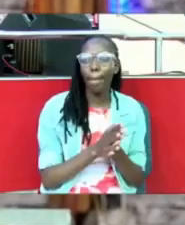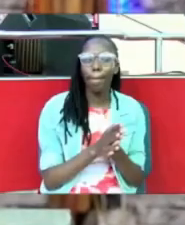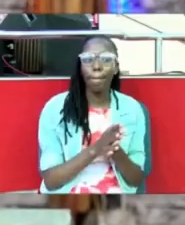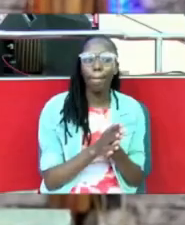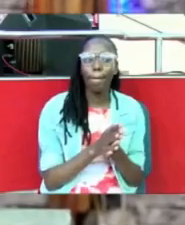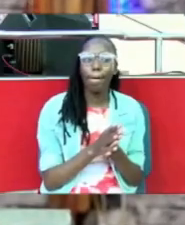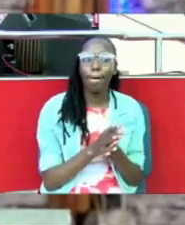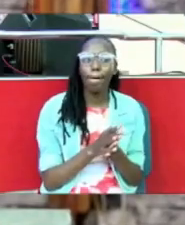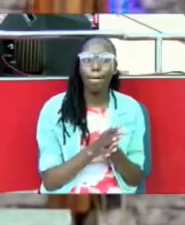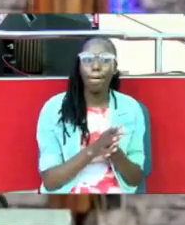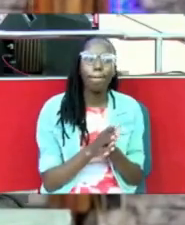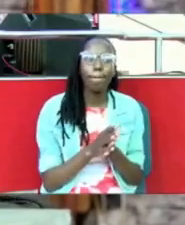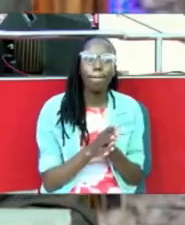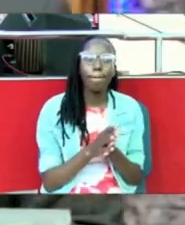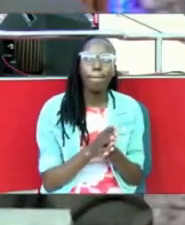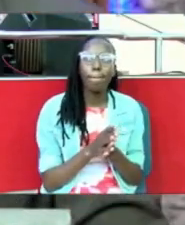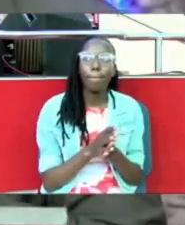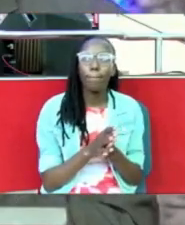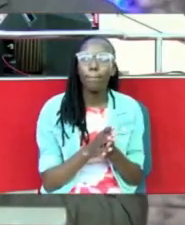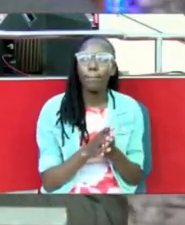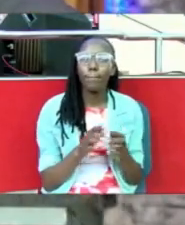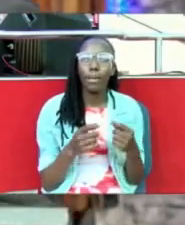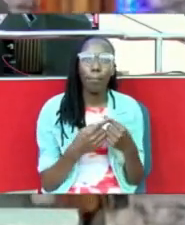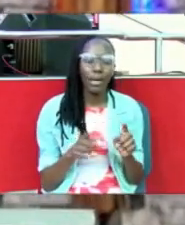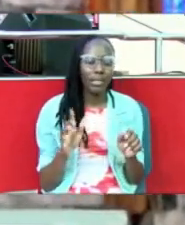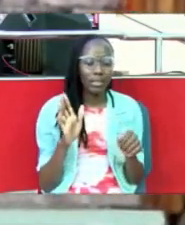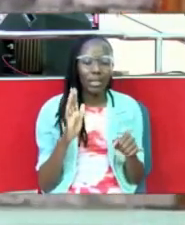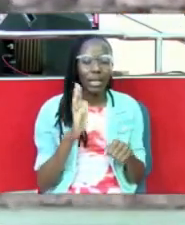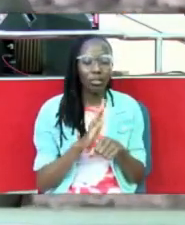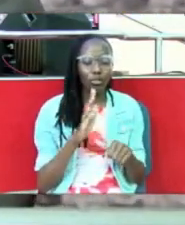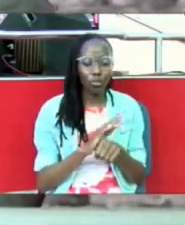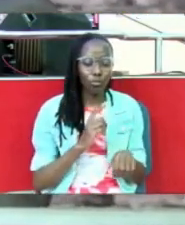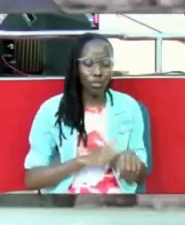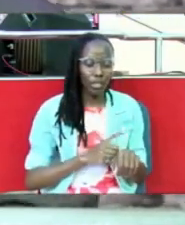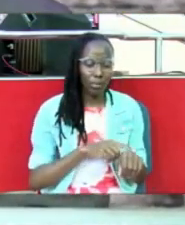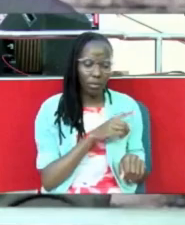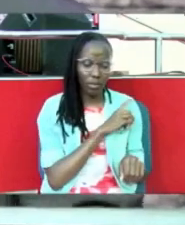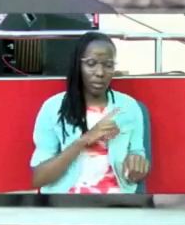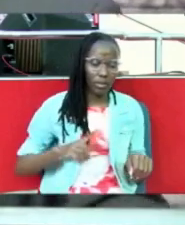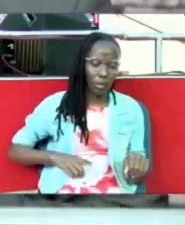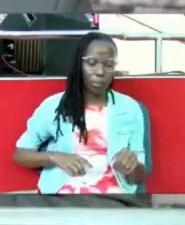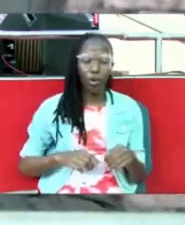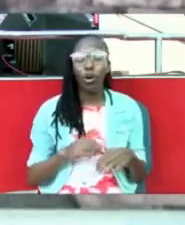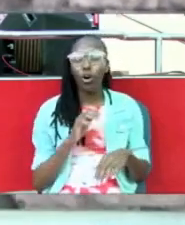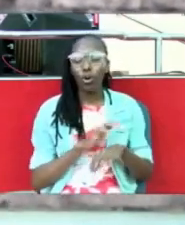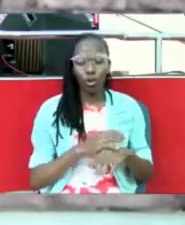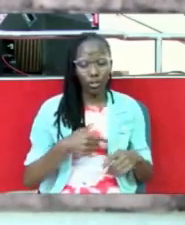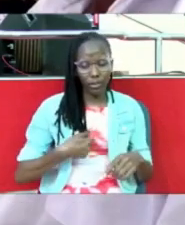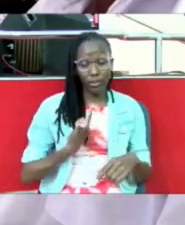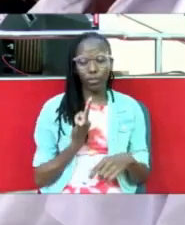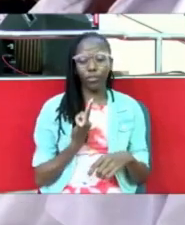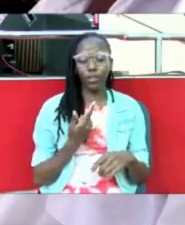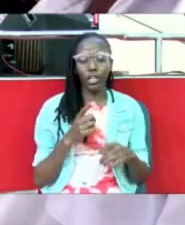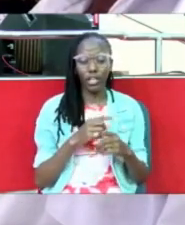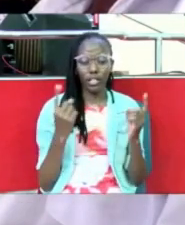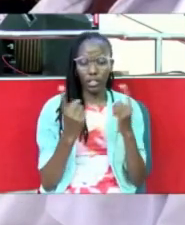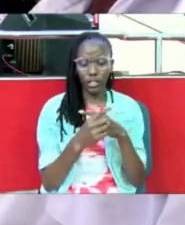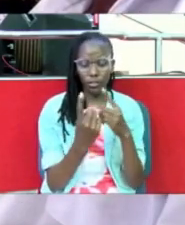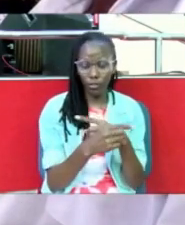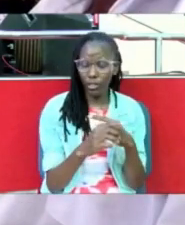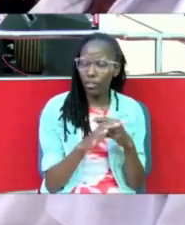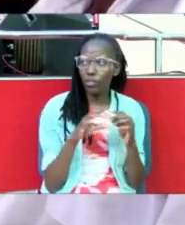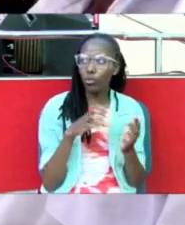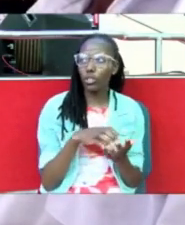kutii mambo yale ambayo Mungu anataka. But many a times David found himself in diverse situations. Lakini kwa Daudi alijipata kwenye